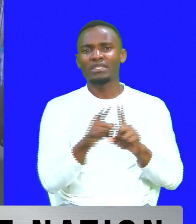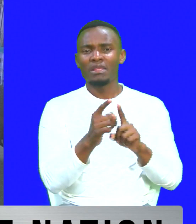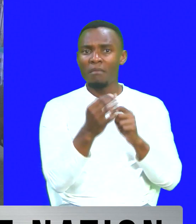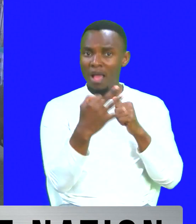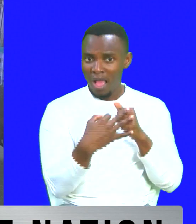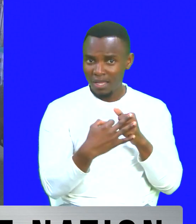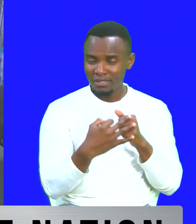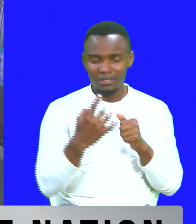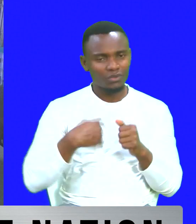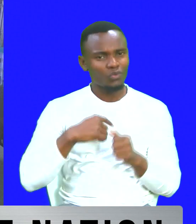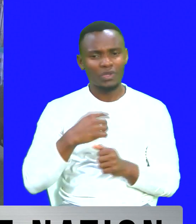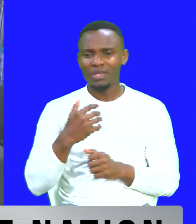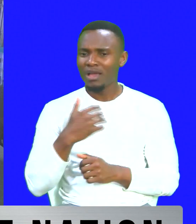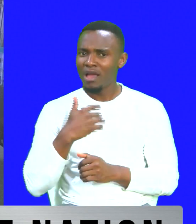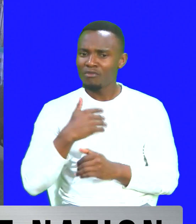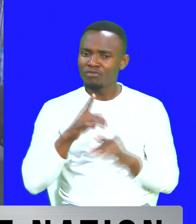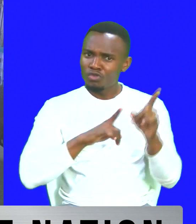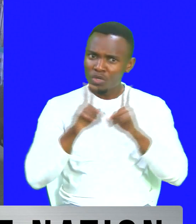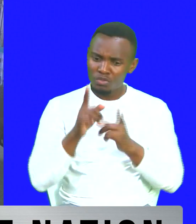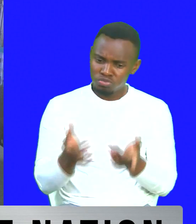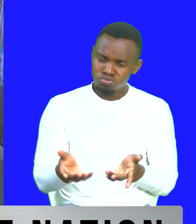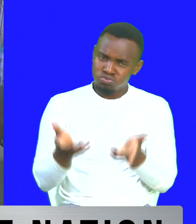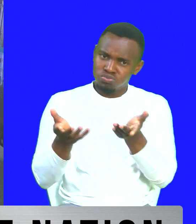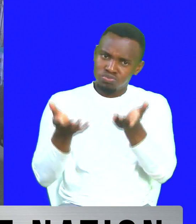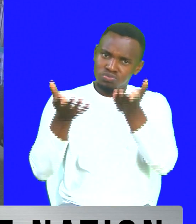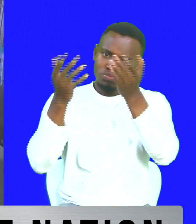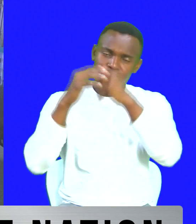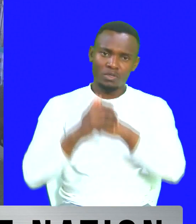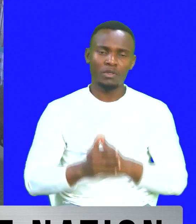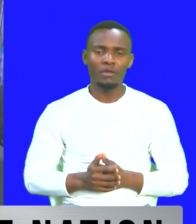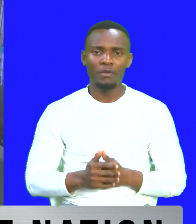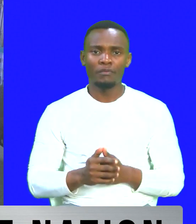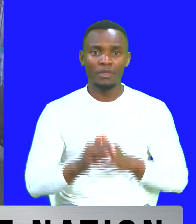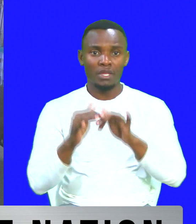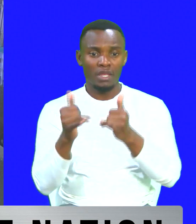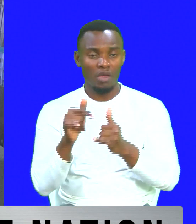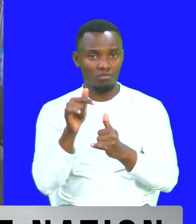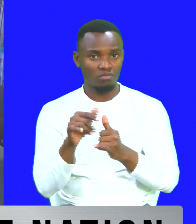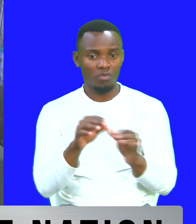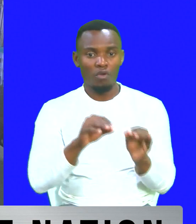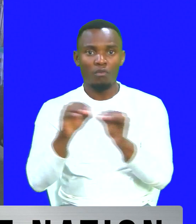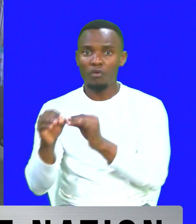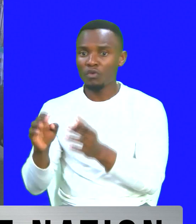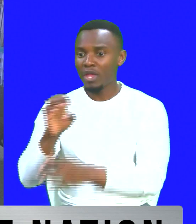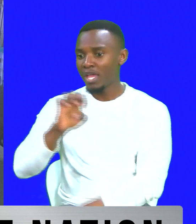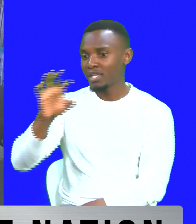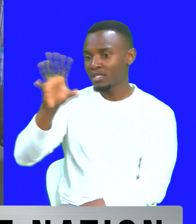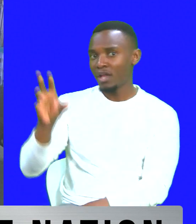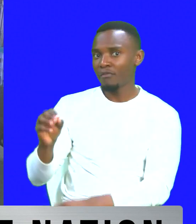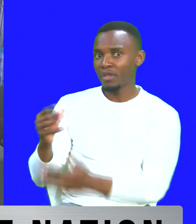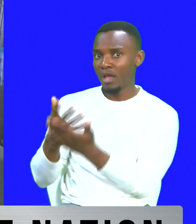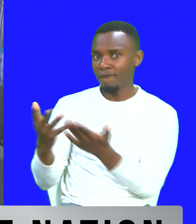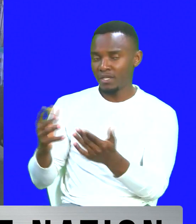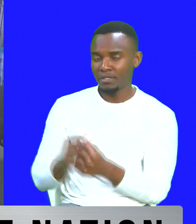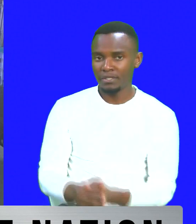booming tourism, business. July and August. Yeah. Yeah, now he has been taken to East Africa Affairs. Yeah.